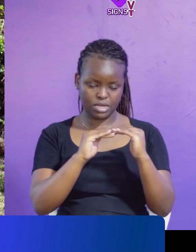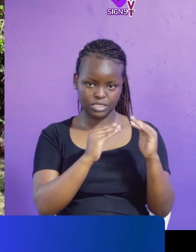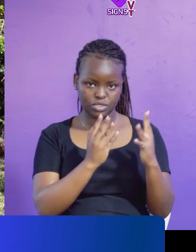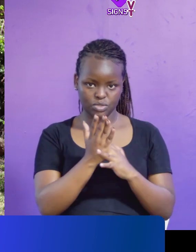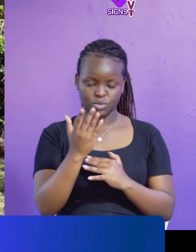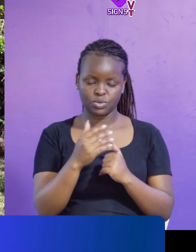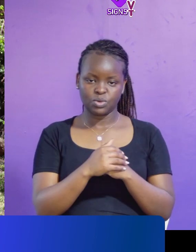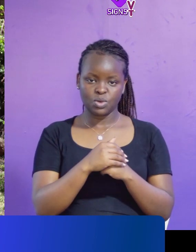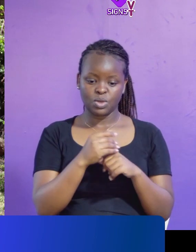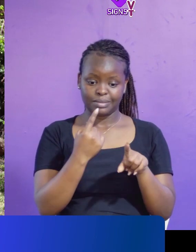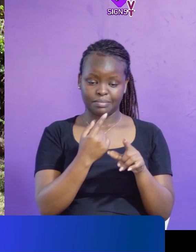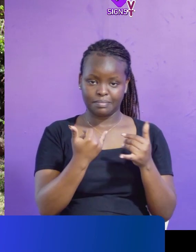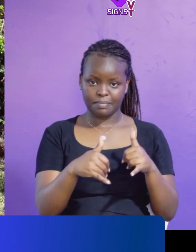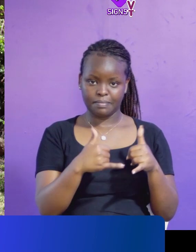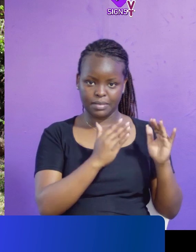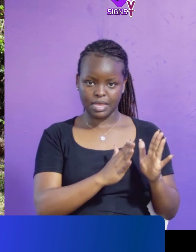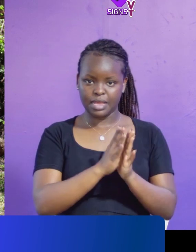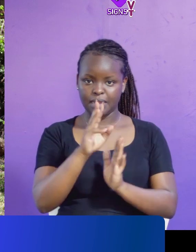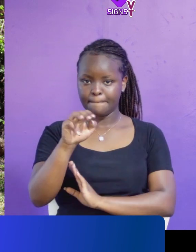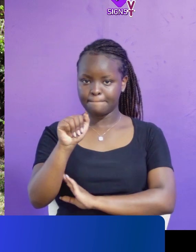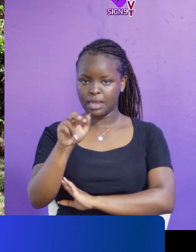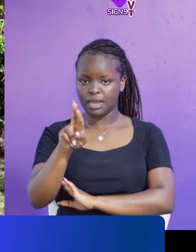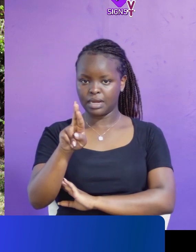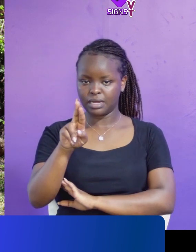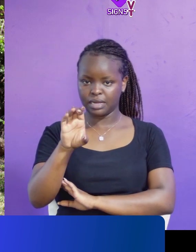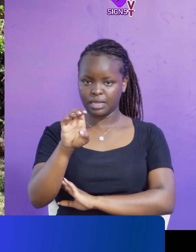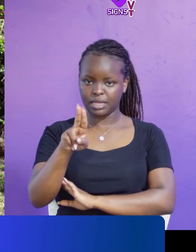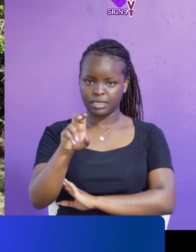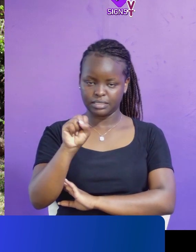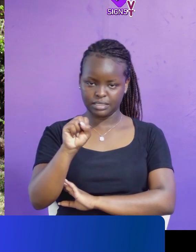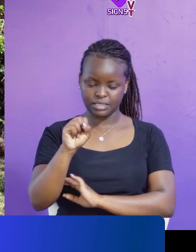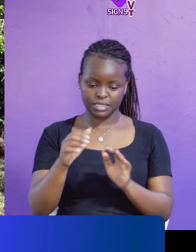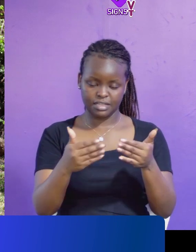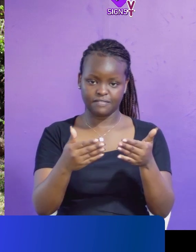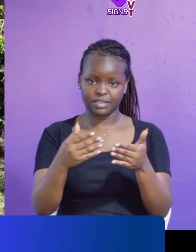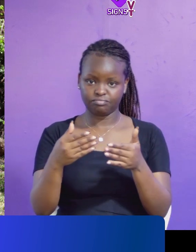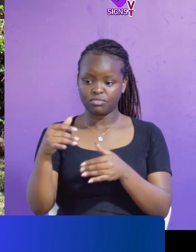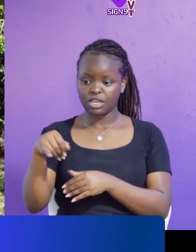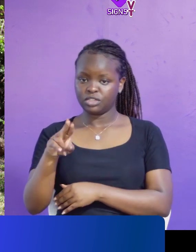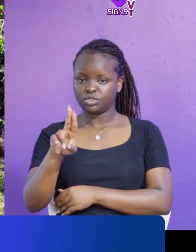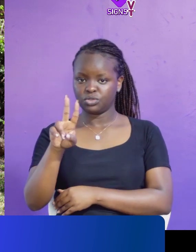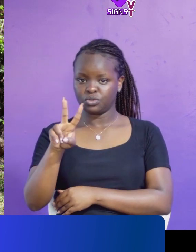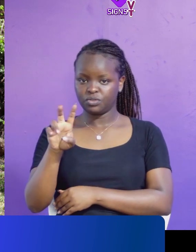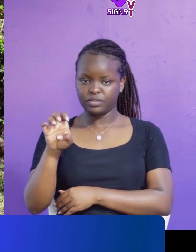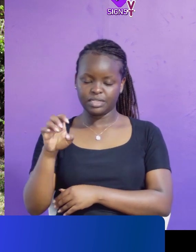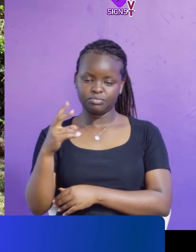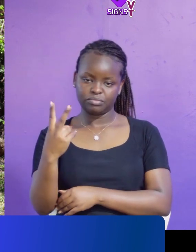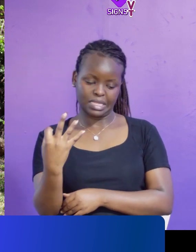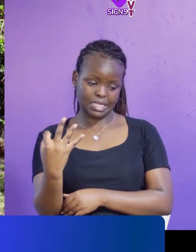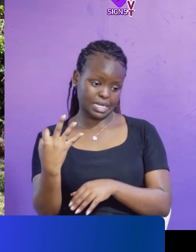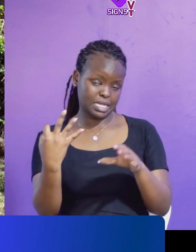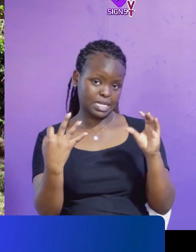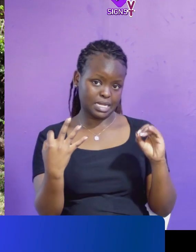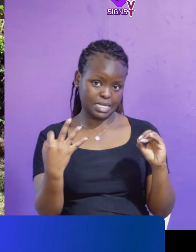and Marcus Thuram, giving Juventus a 3-2 lead, whereby Juventus were forced to come